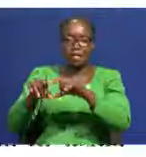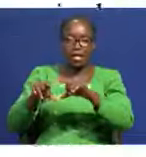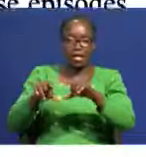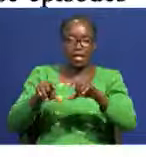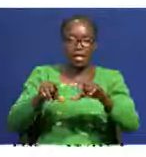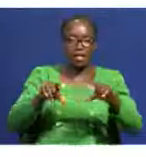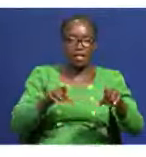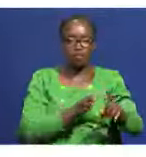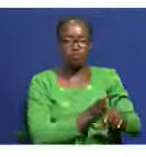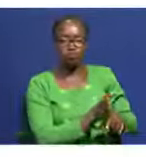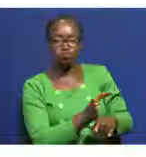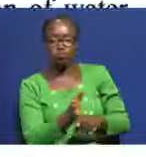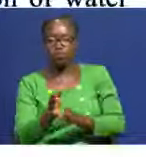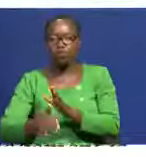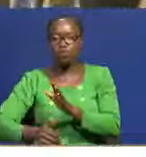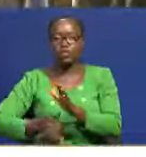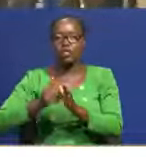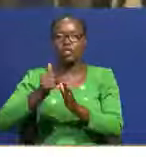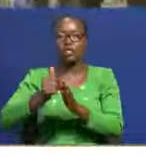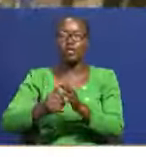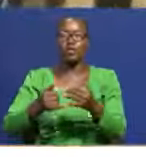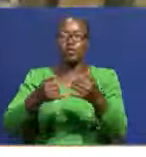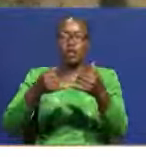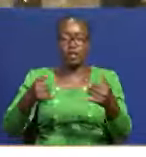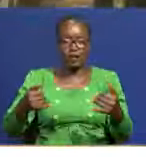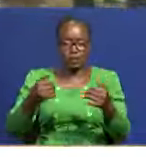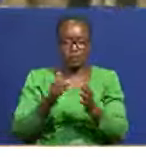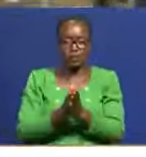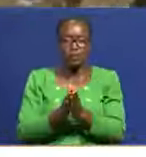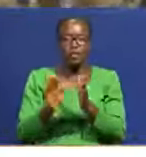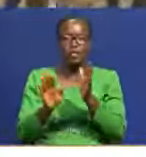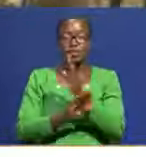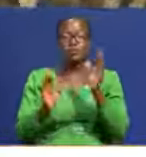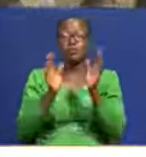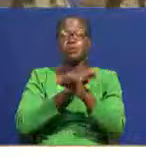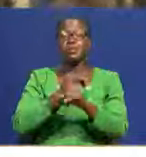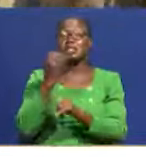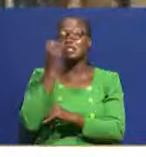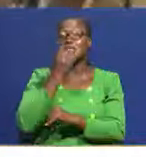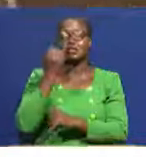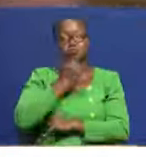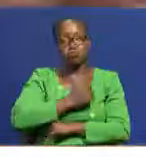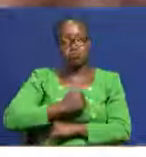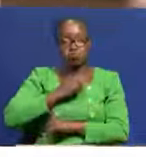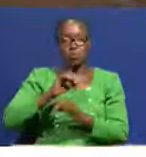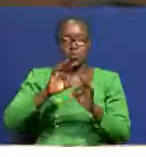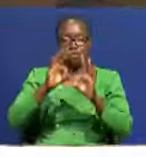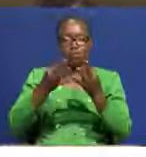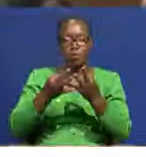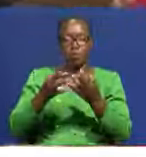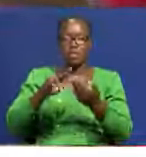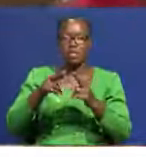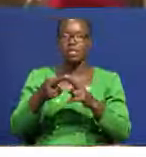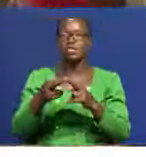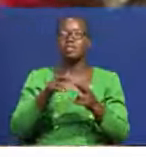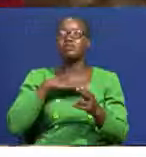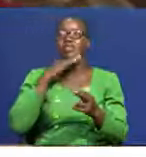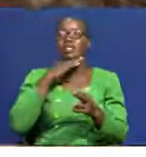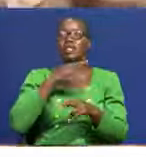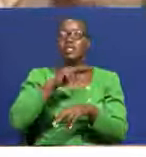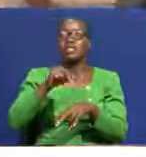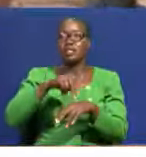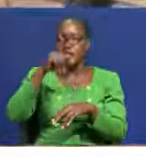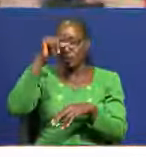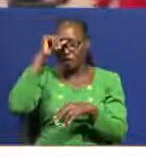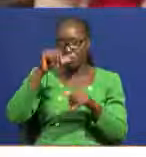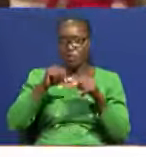River Tongi on the railway line. Deputy President Rigathi Gachagua, who condoled with families that lost their loved ones, says the national